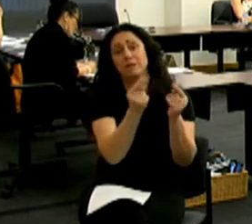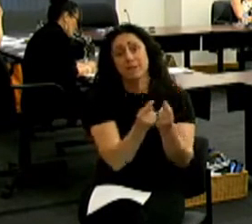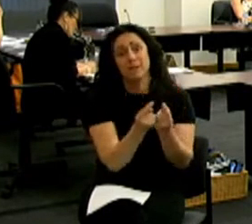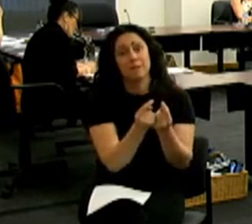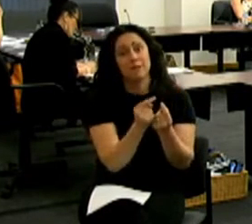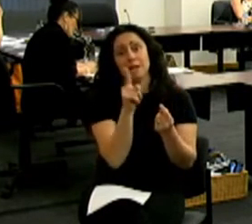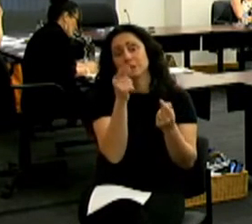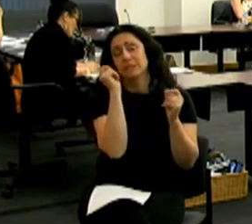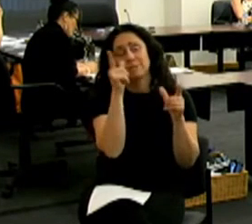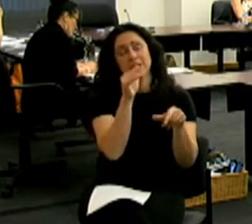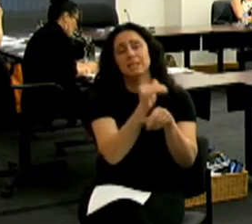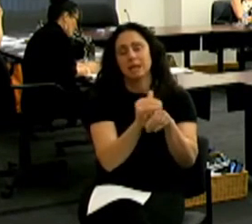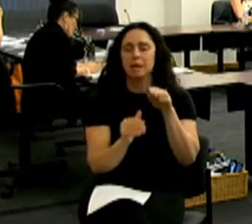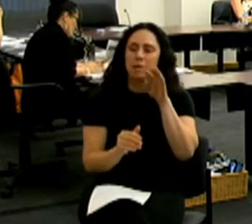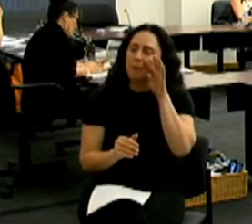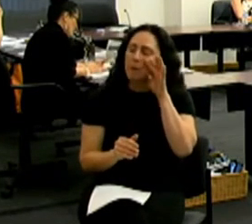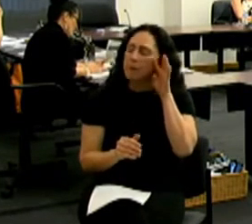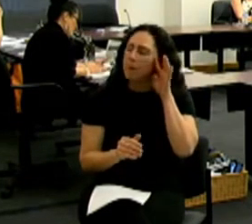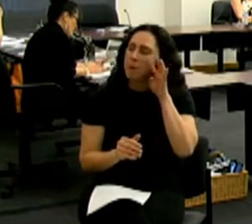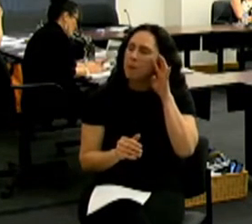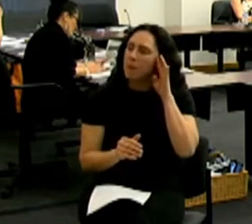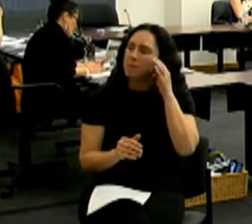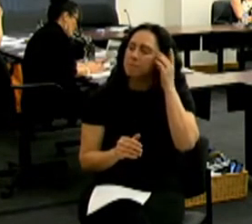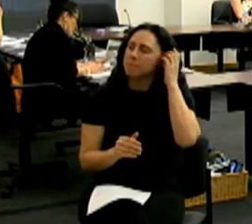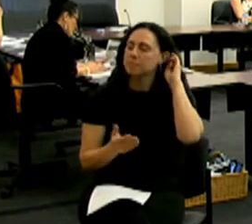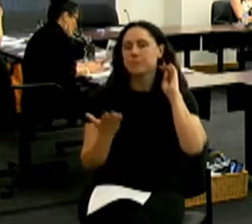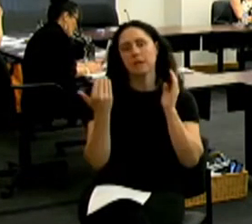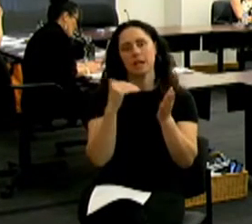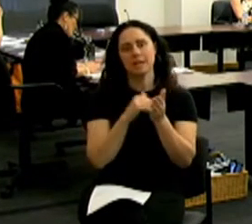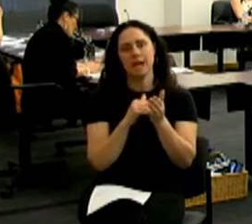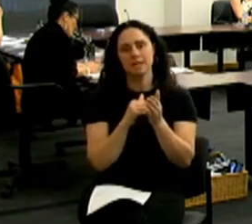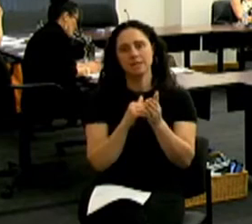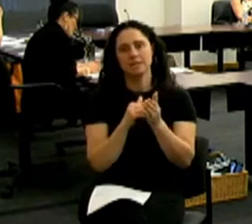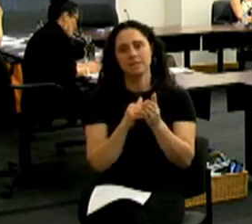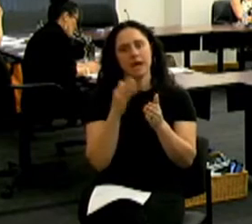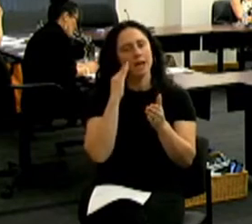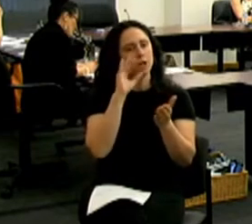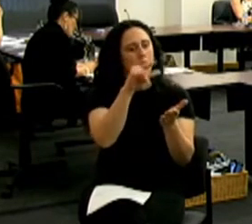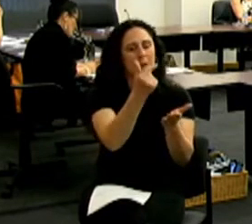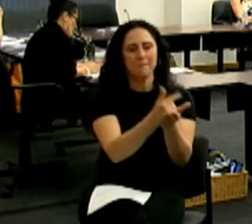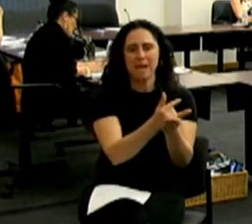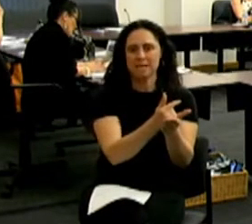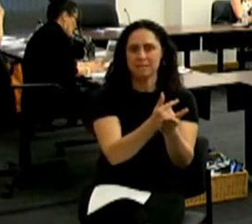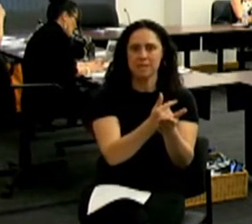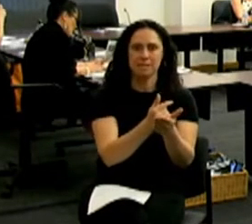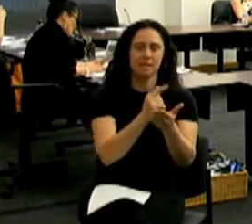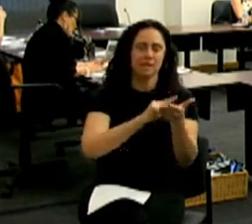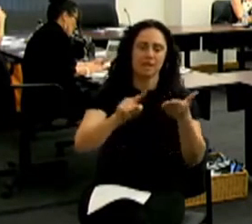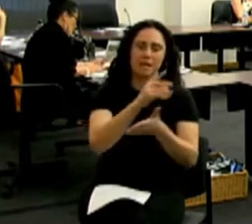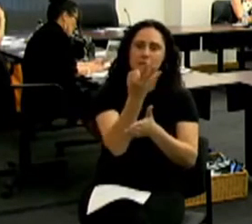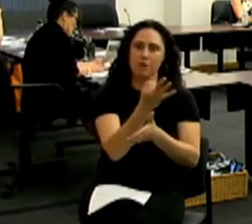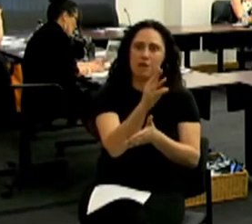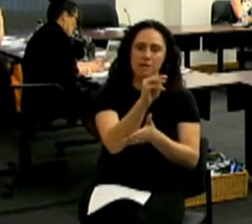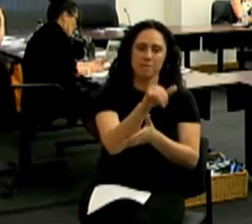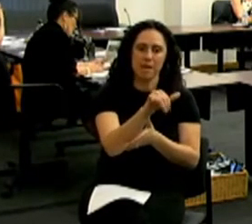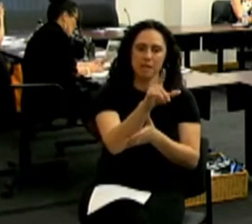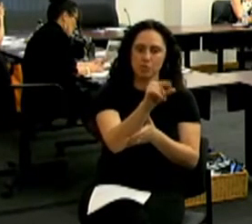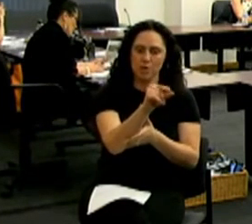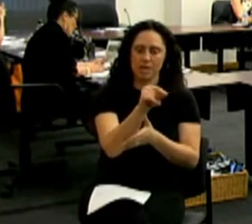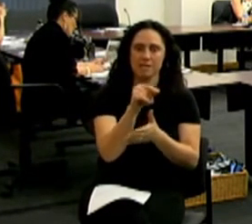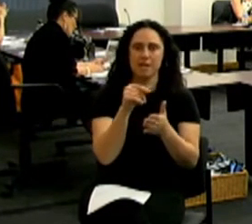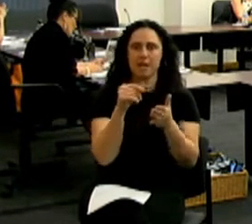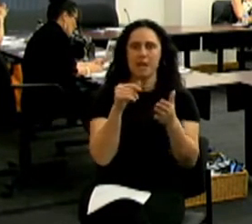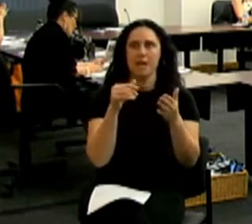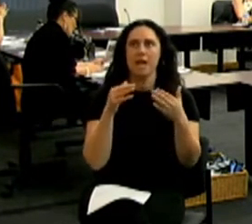I mean, just an amazing night. Again, I want to note commencement, graduation next Friday, May 20th. We have